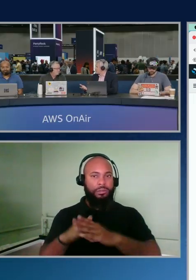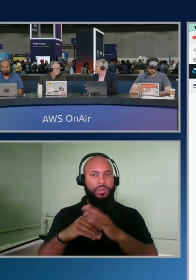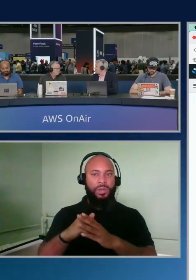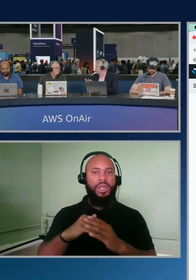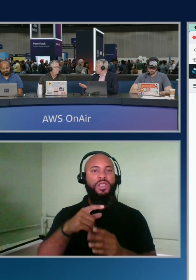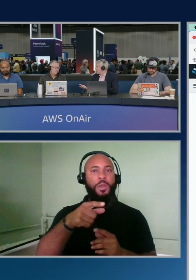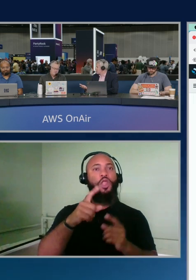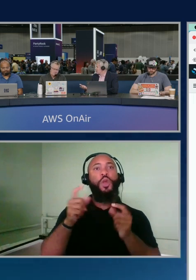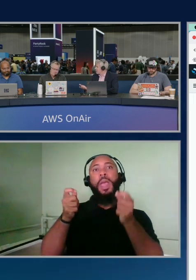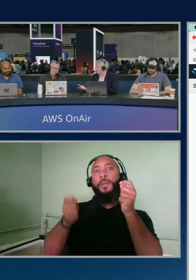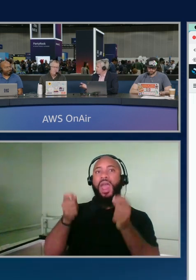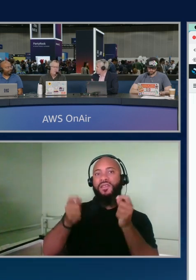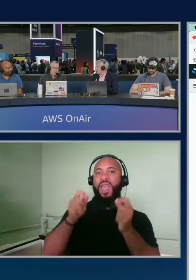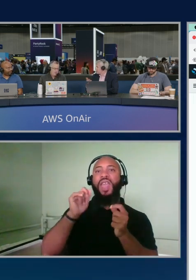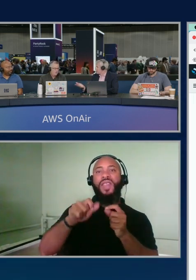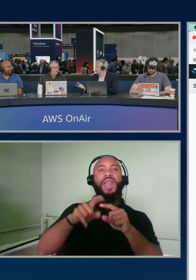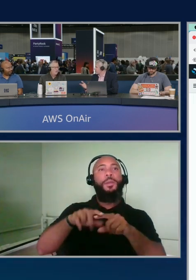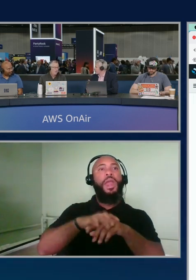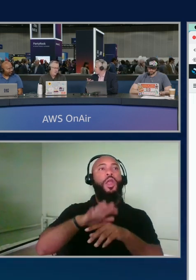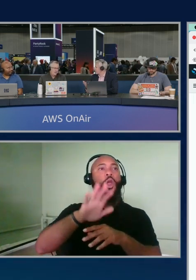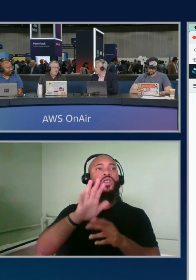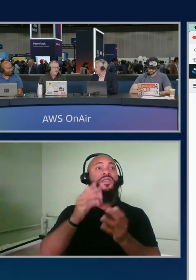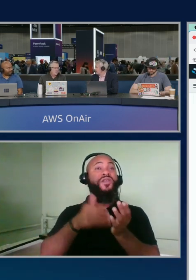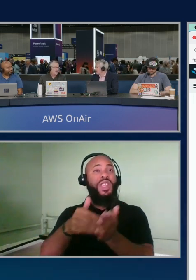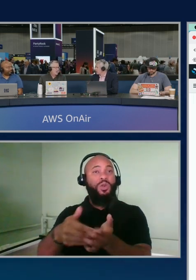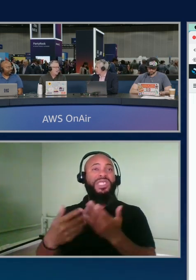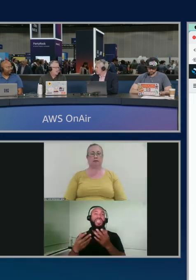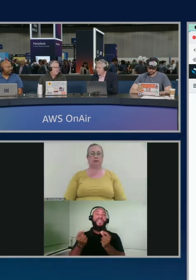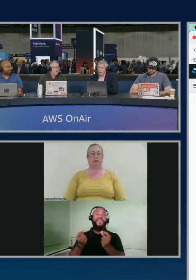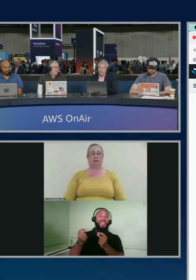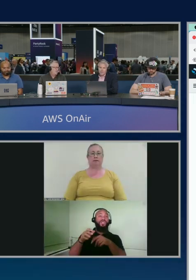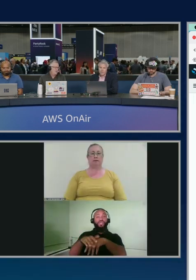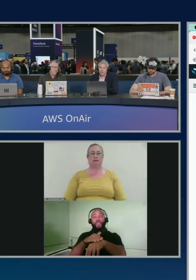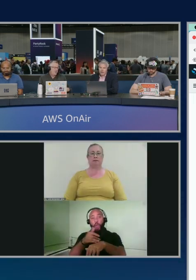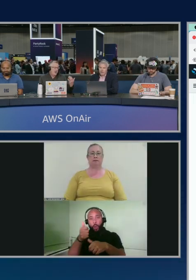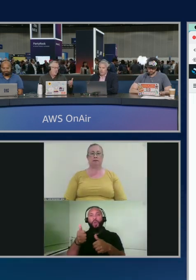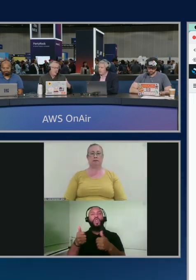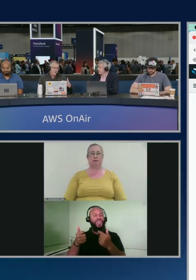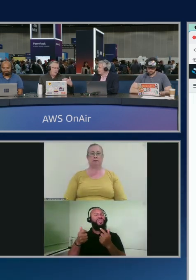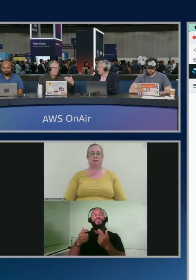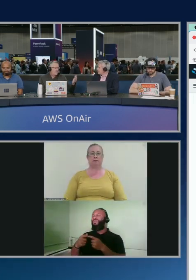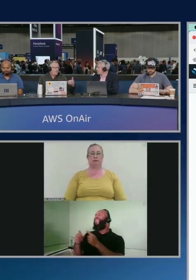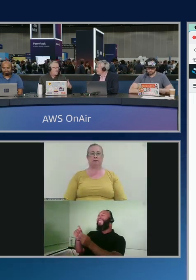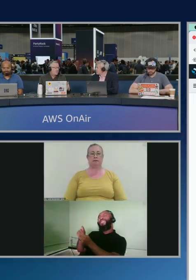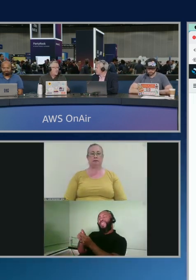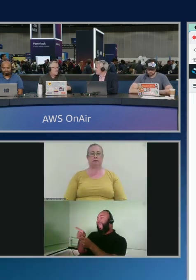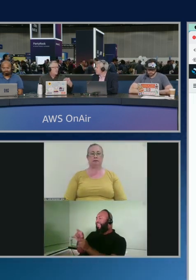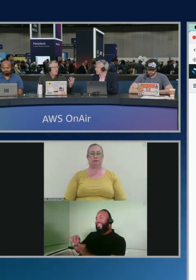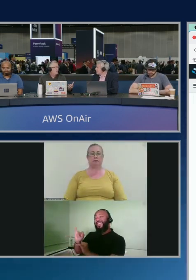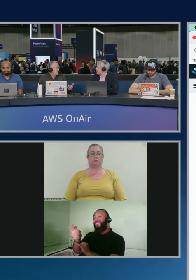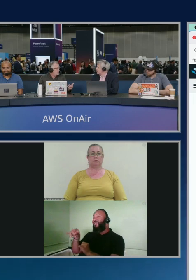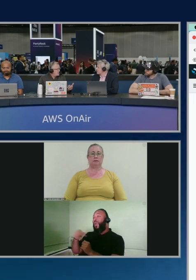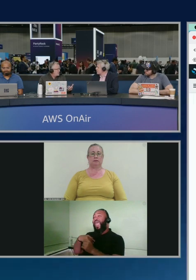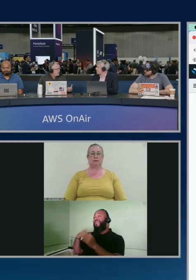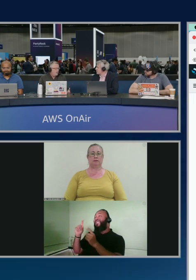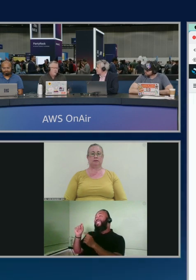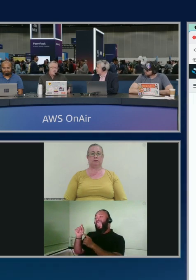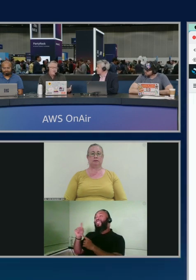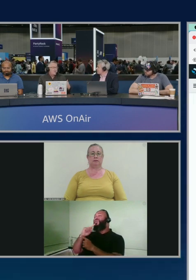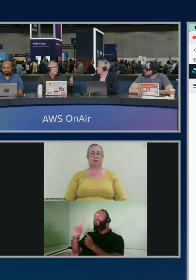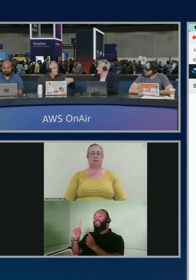the frequency that you think you need it, whether faster or slower. Yeah. Right. Yeah. Exactly. Right. If you have data that's ingesting really, really